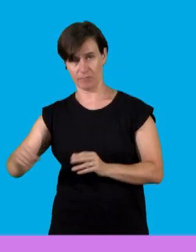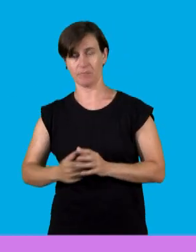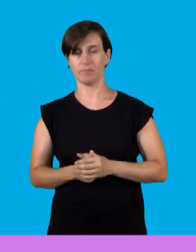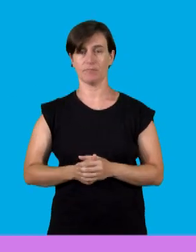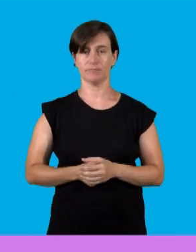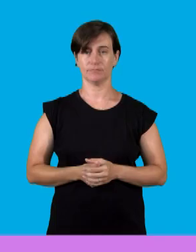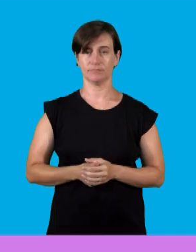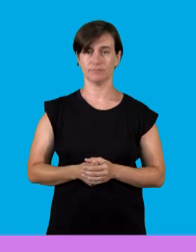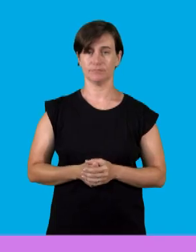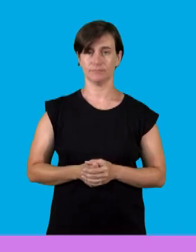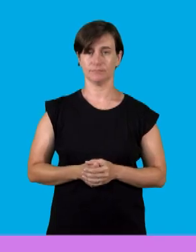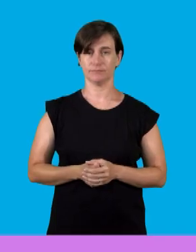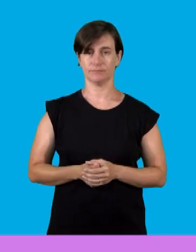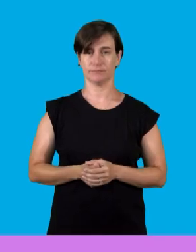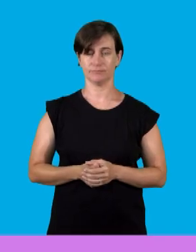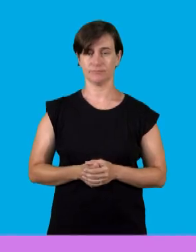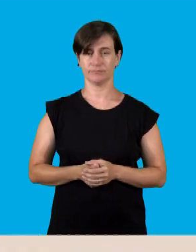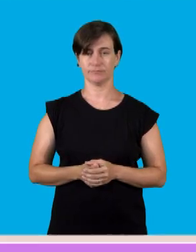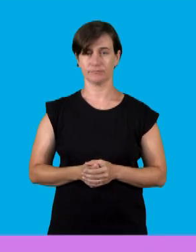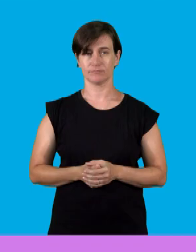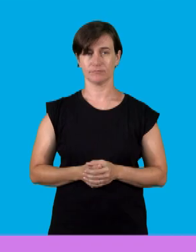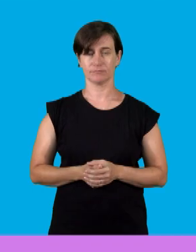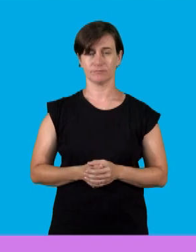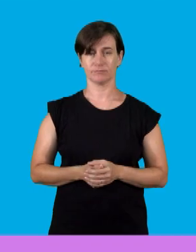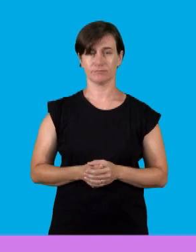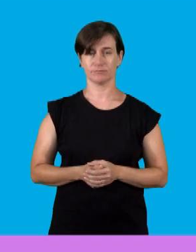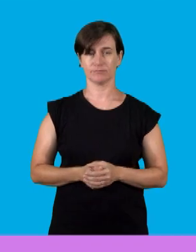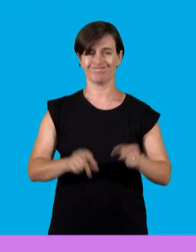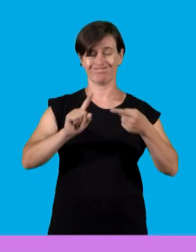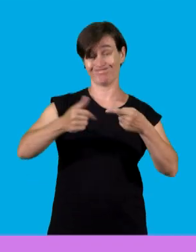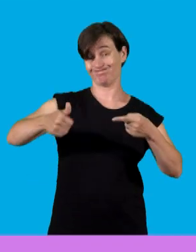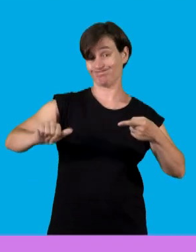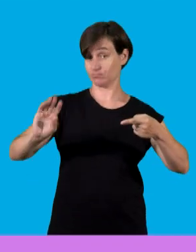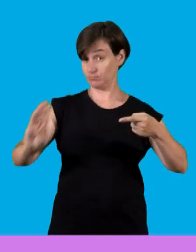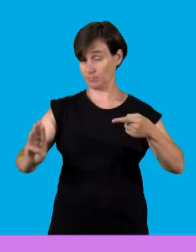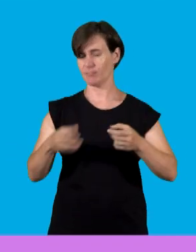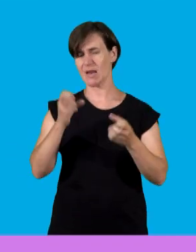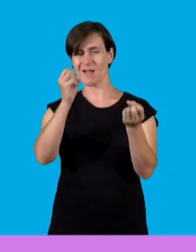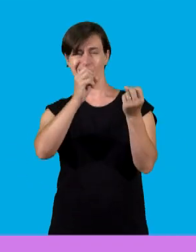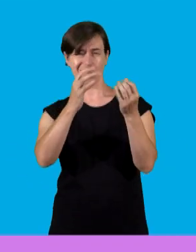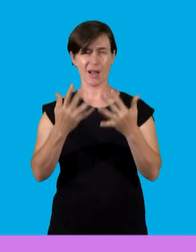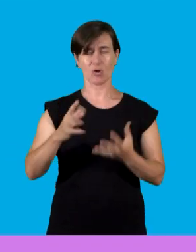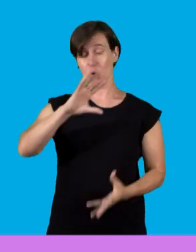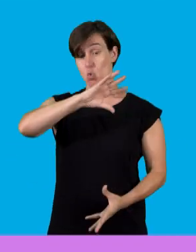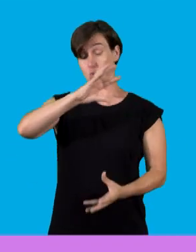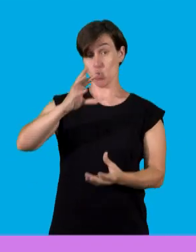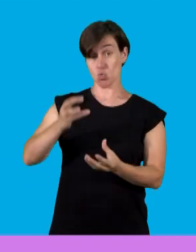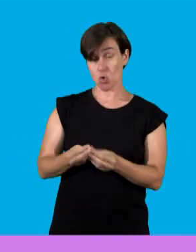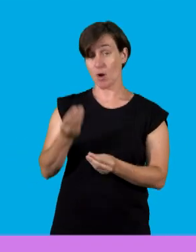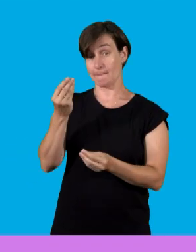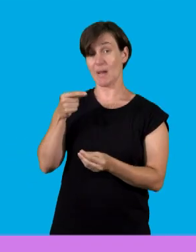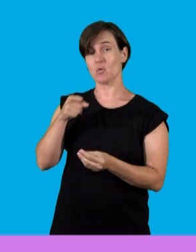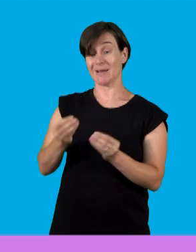3,778,800 rand. Okay, so let's look at our next question. It says calculate the total amount